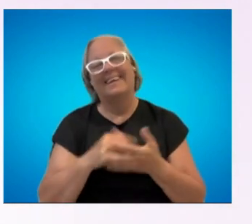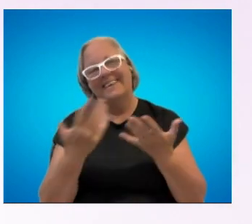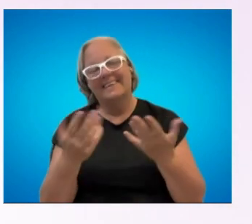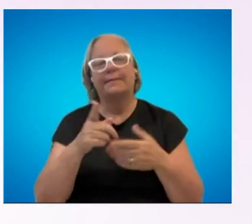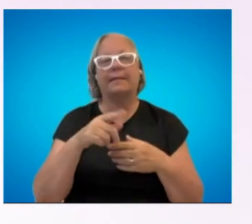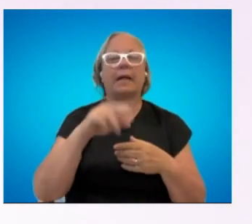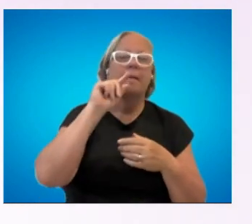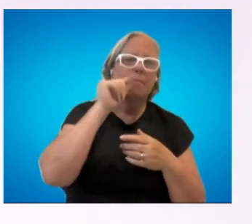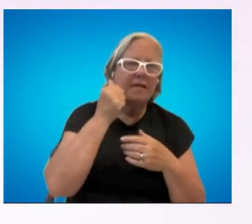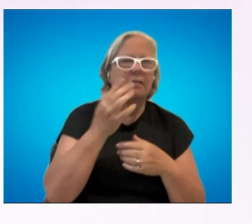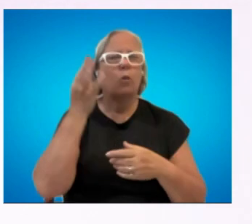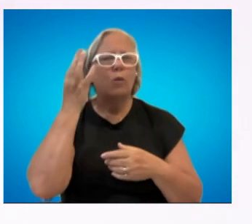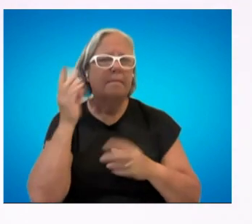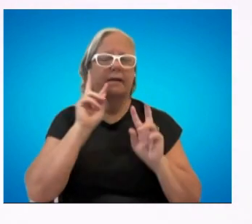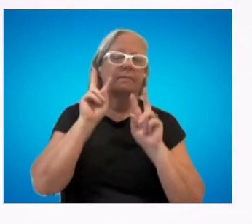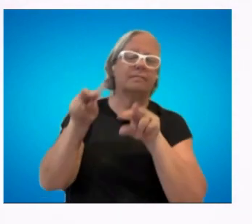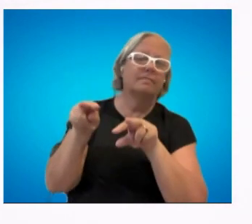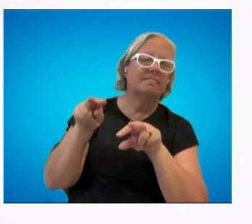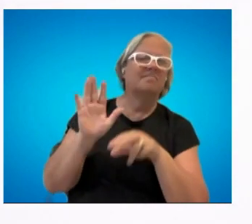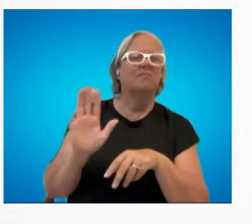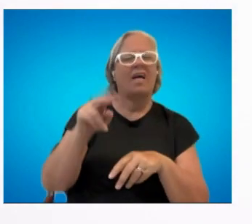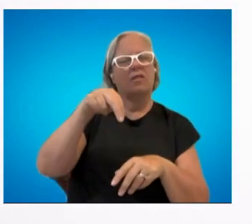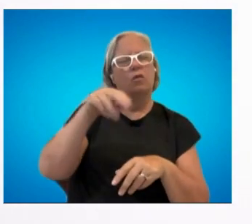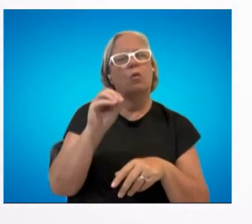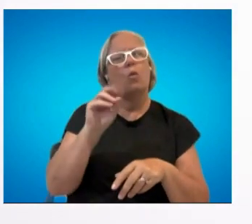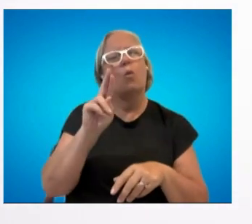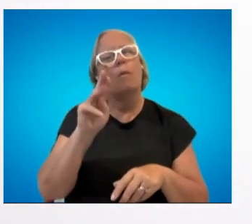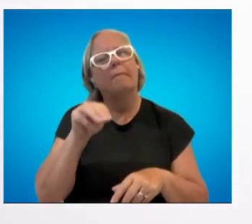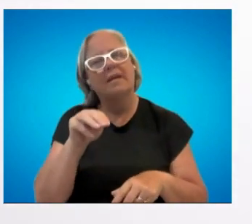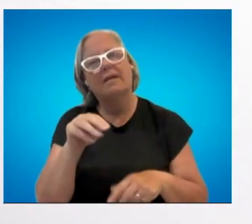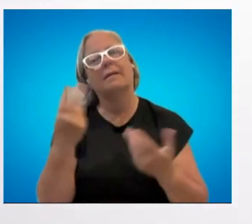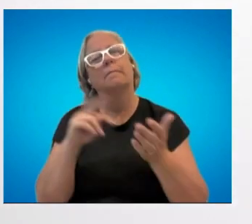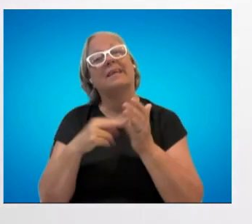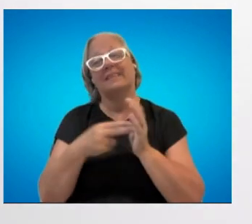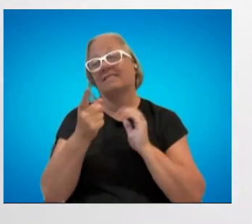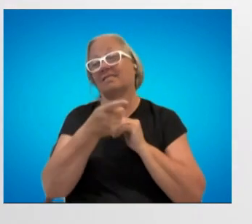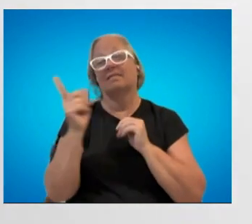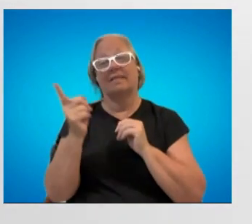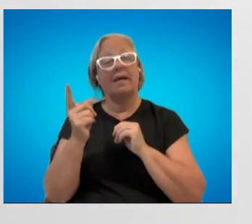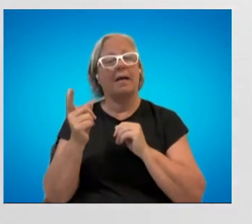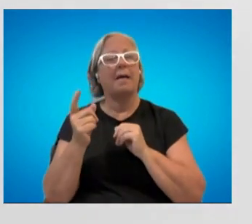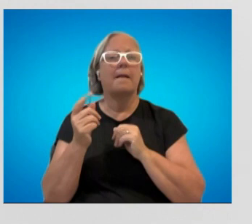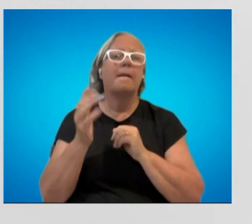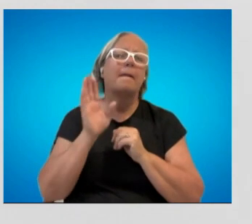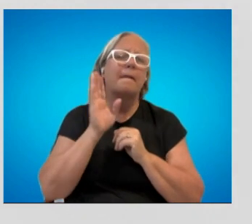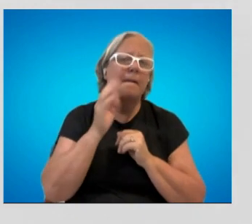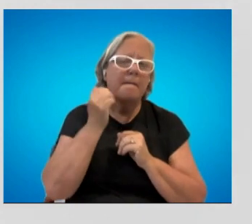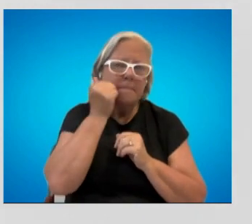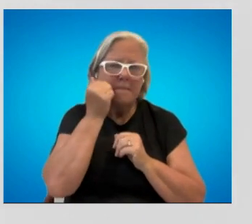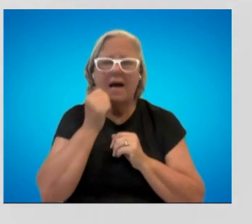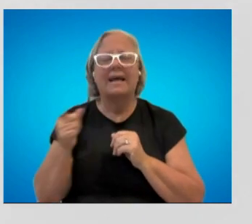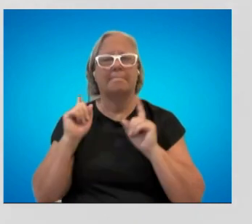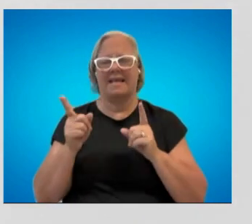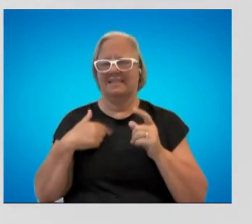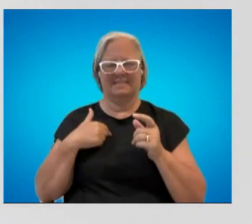generally mothers who are under heavier pressure to adjust their working lives to care demands. And of course,